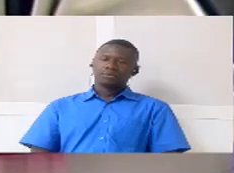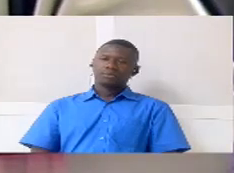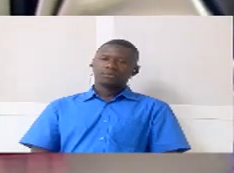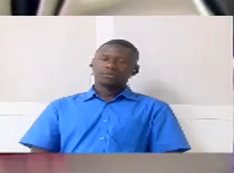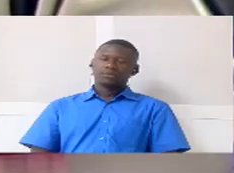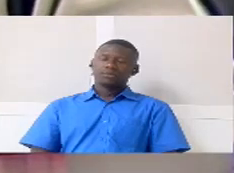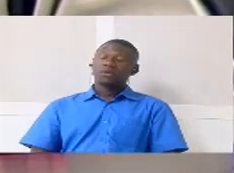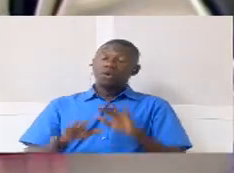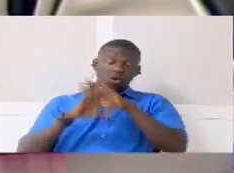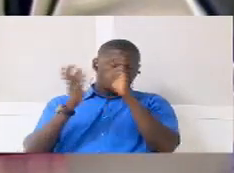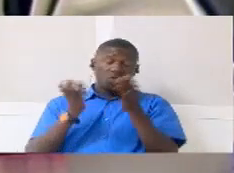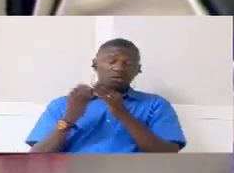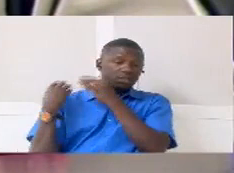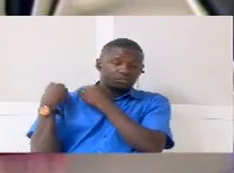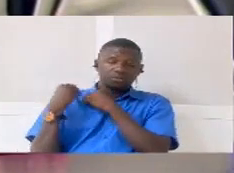prisons.